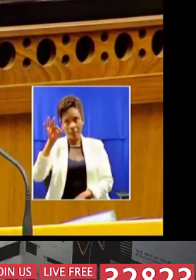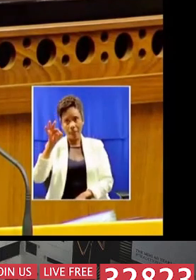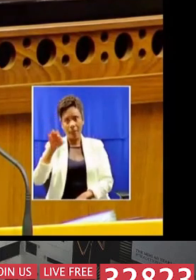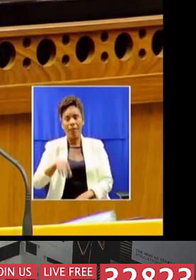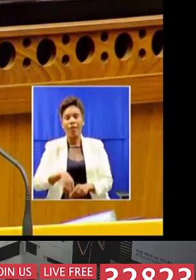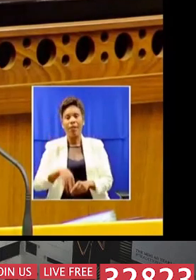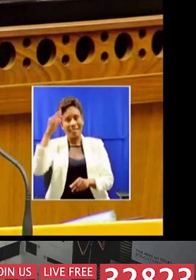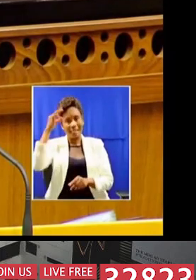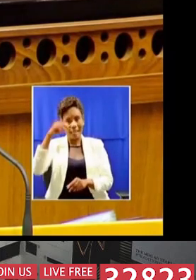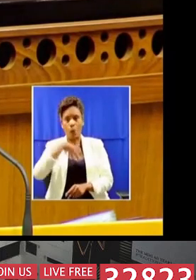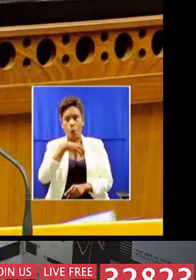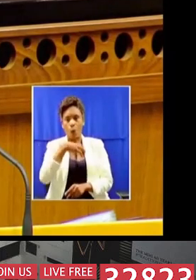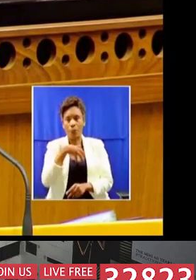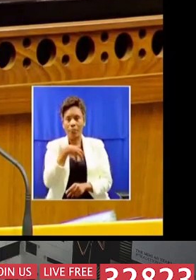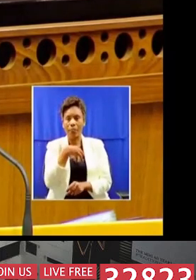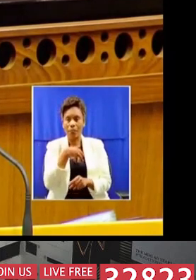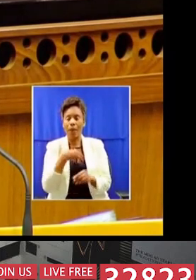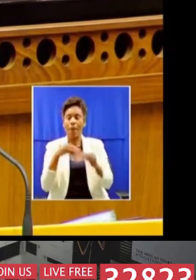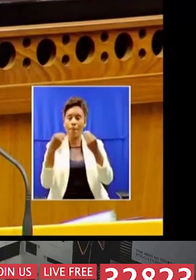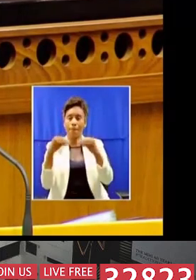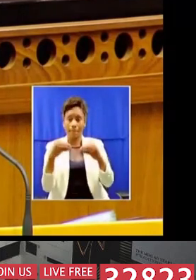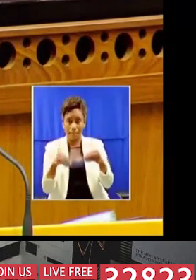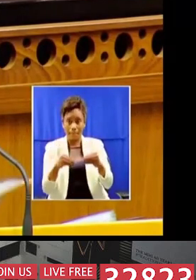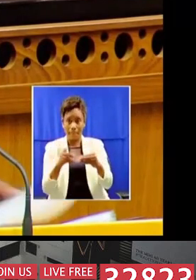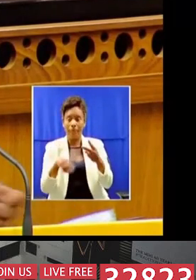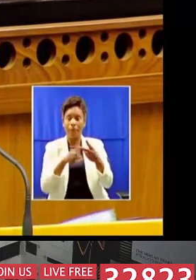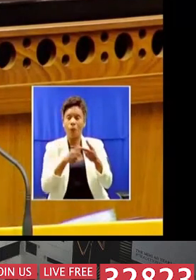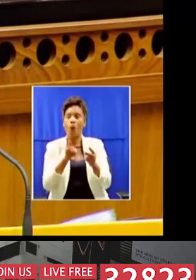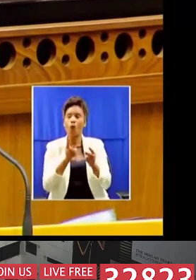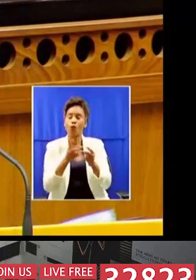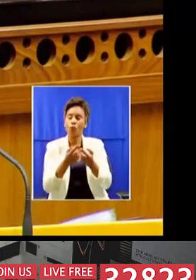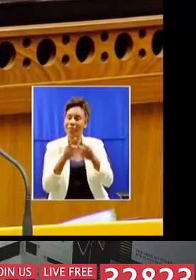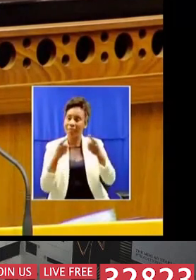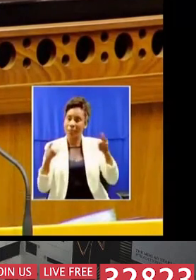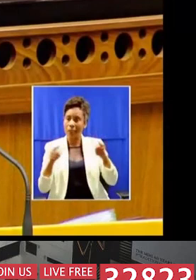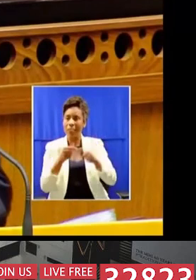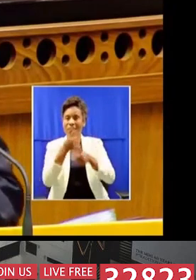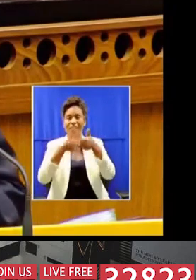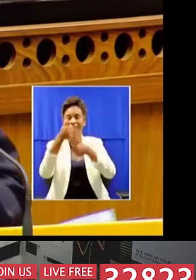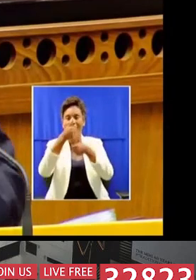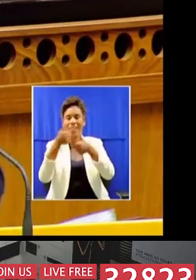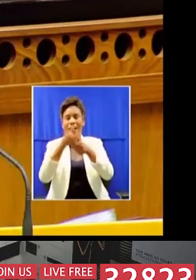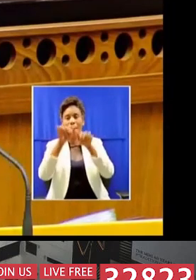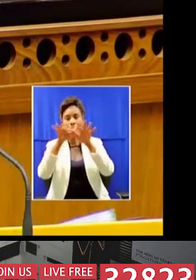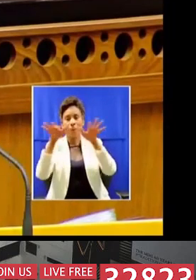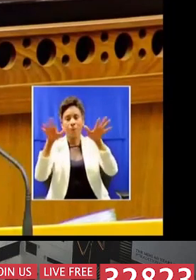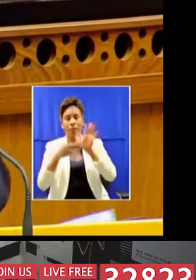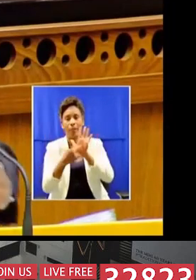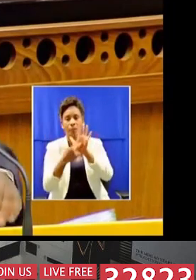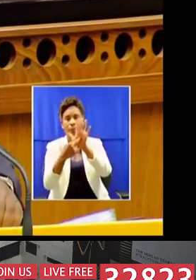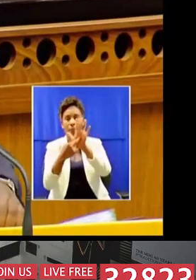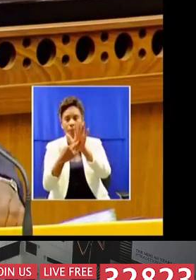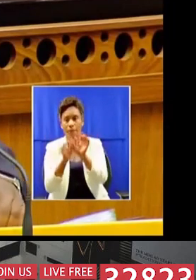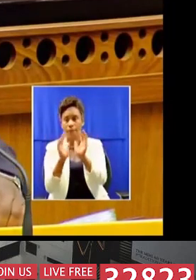state-owned enterprises, as well as all other senior public representatives.